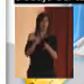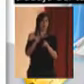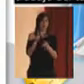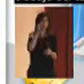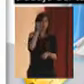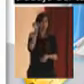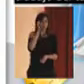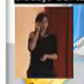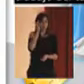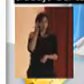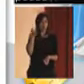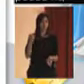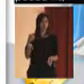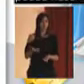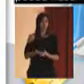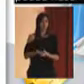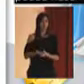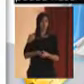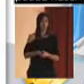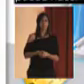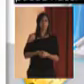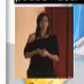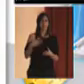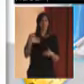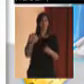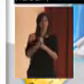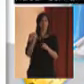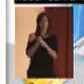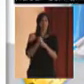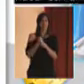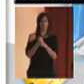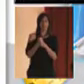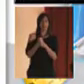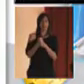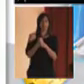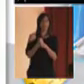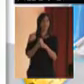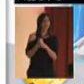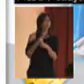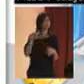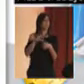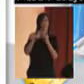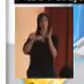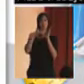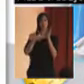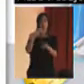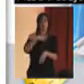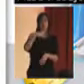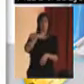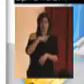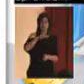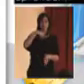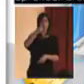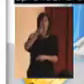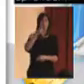work, cannot be done with a computer, or could not be done with a computer. And this work is also basic in order to